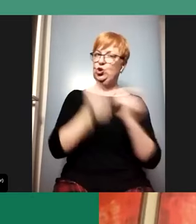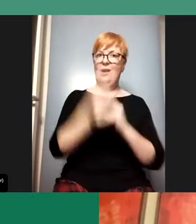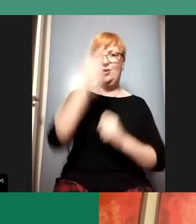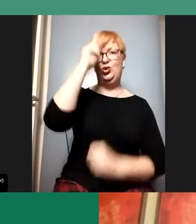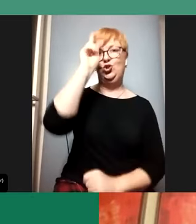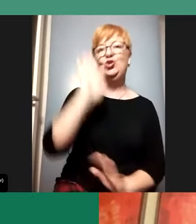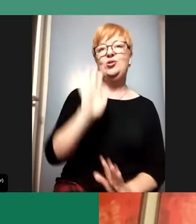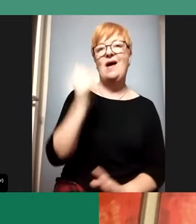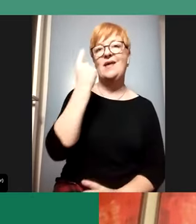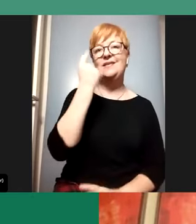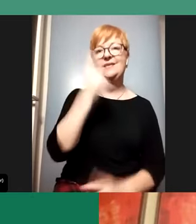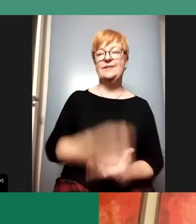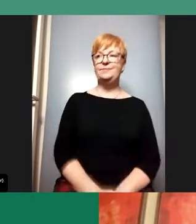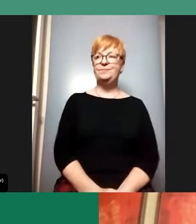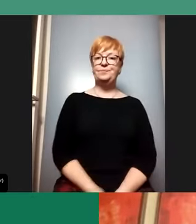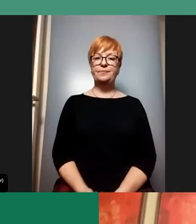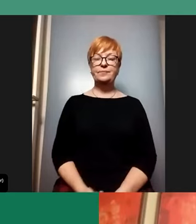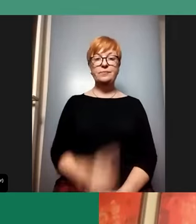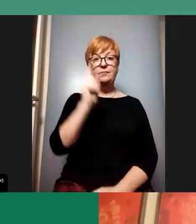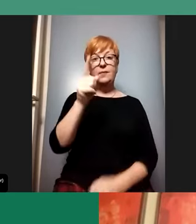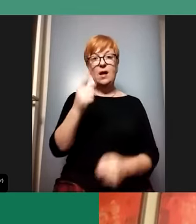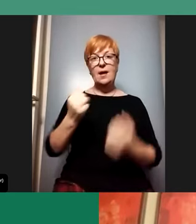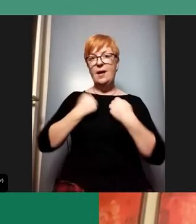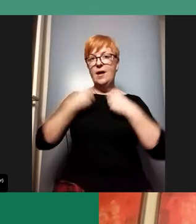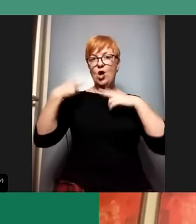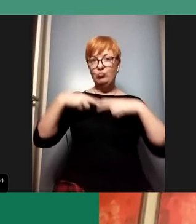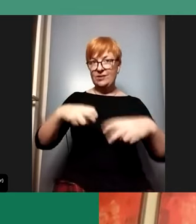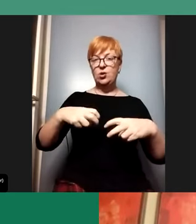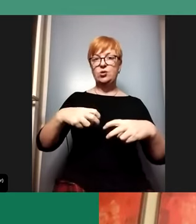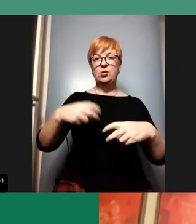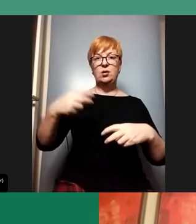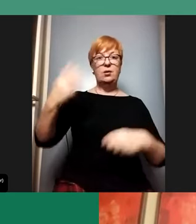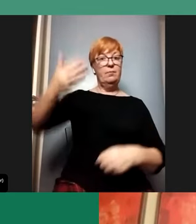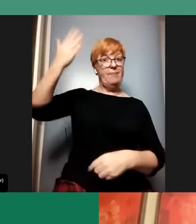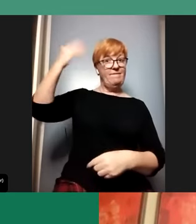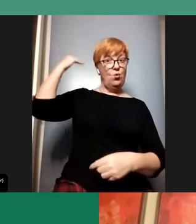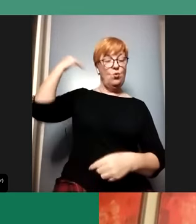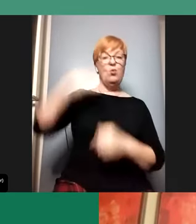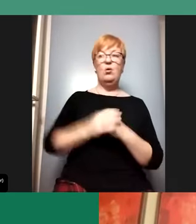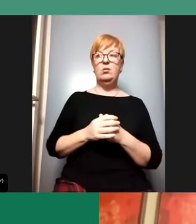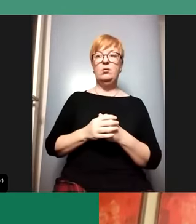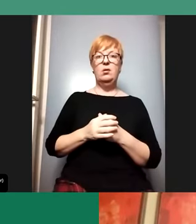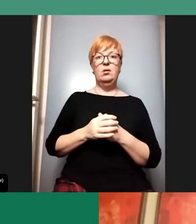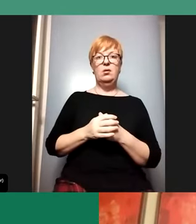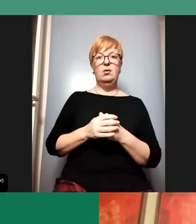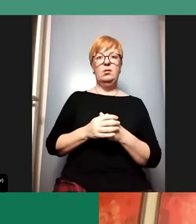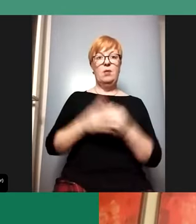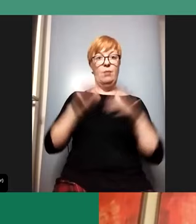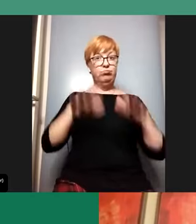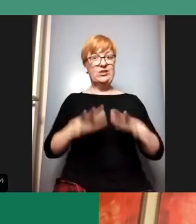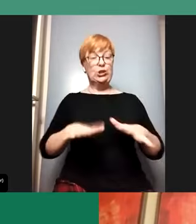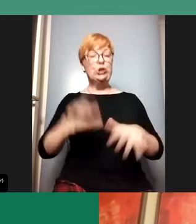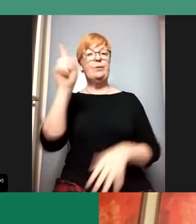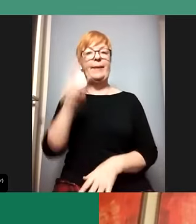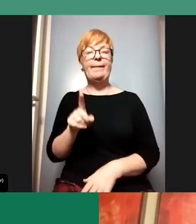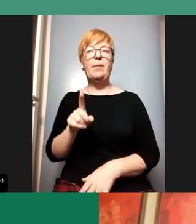that prior to that period, people in Britain, there was no sort of